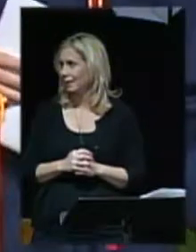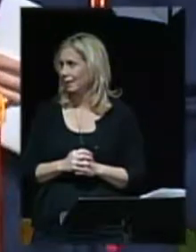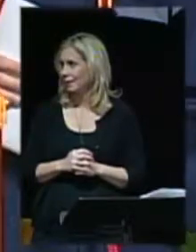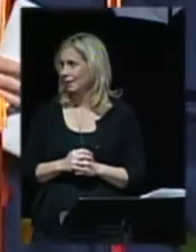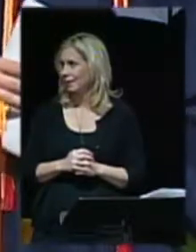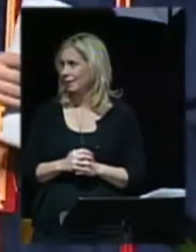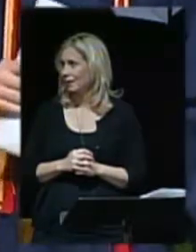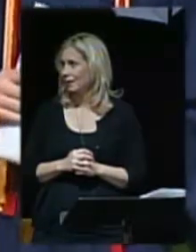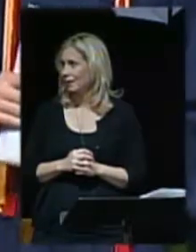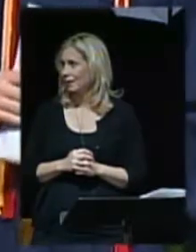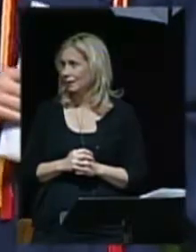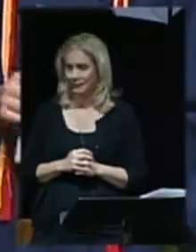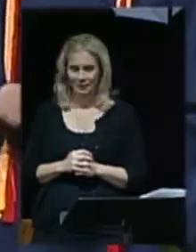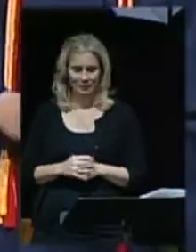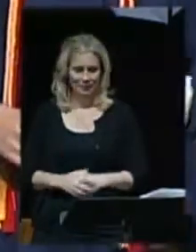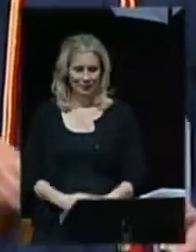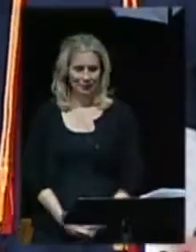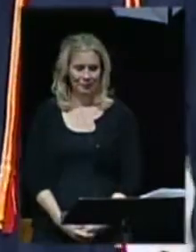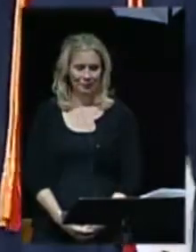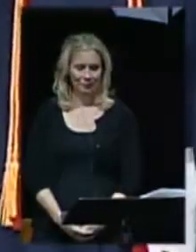I don't know that that works, but that's okay.